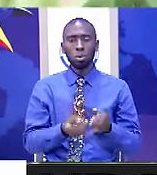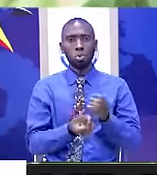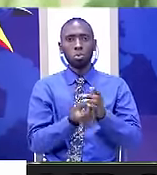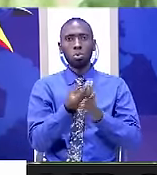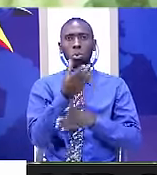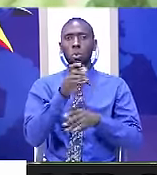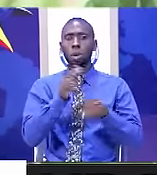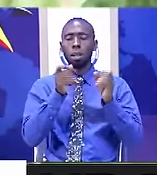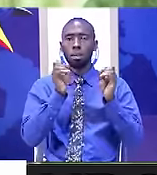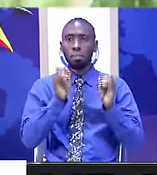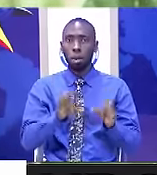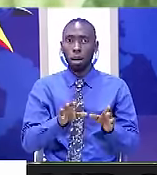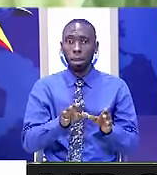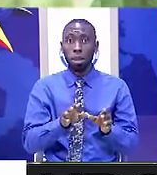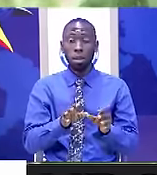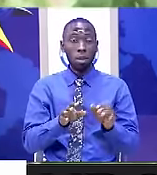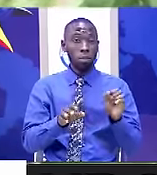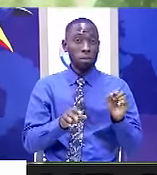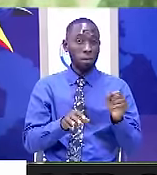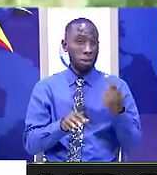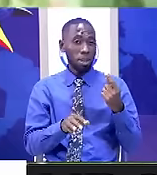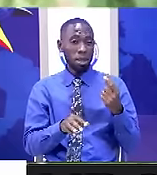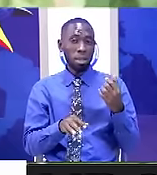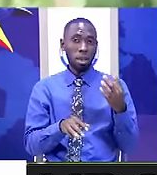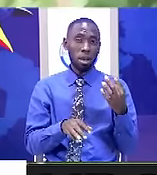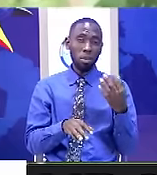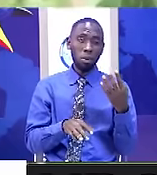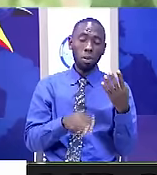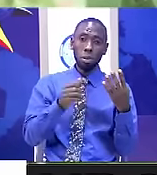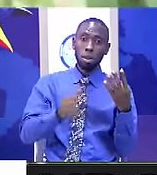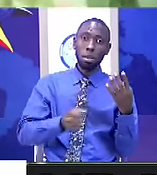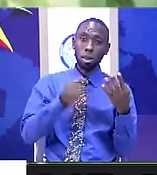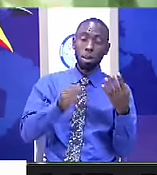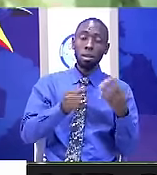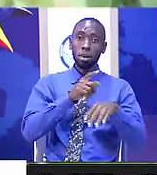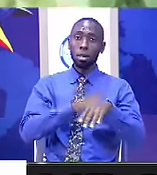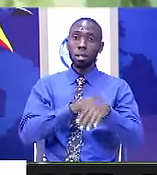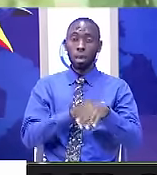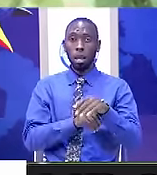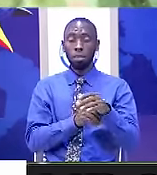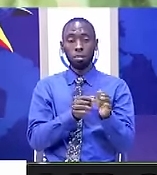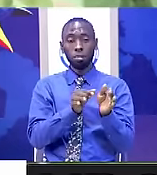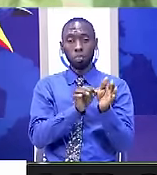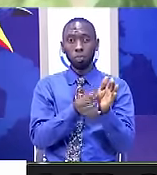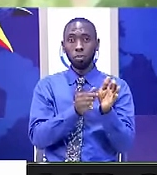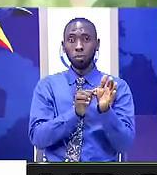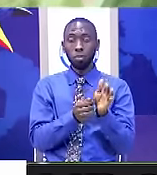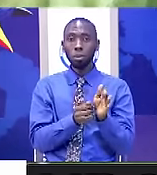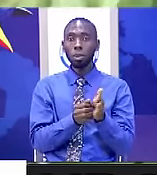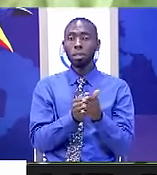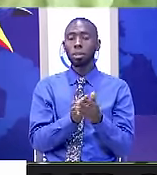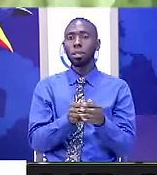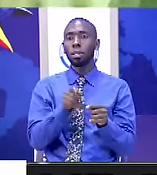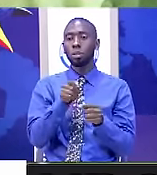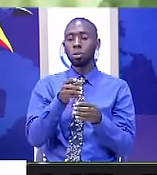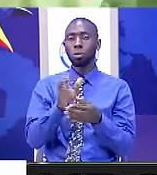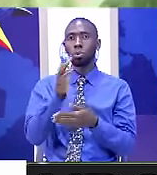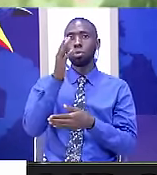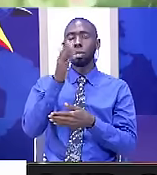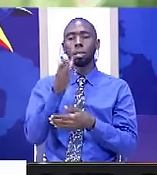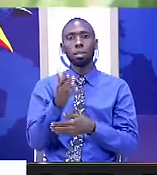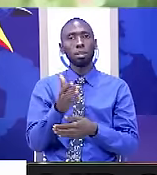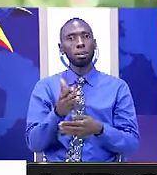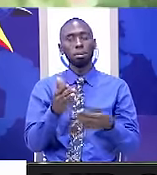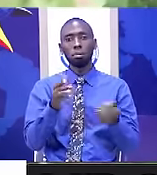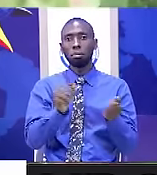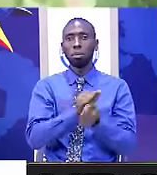well in the first 3-4 years, but when you harvest, that stem dies off. Oh, you